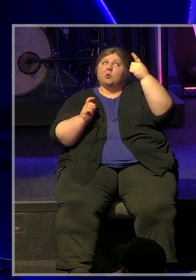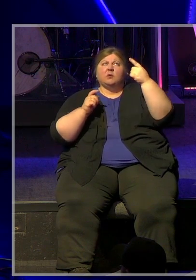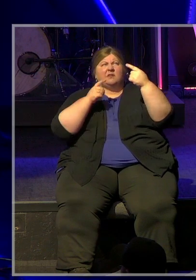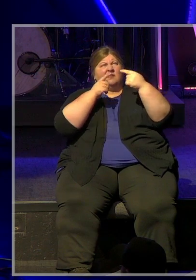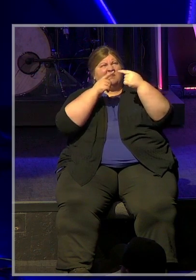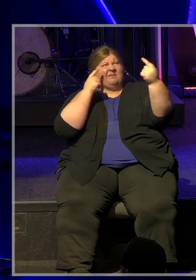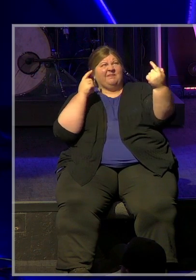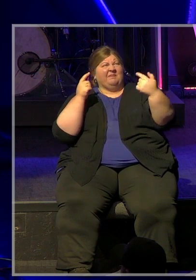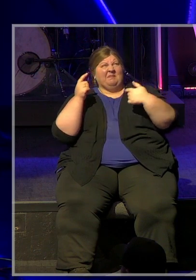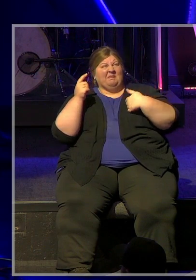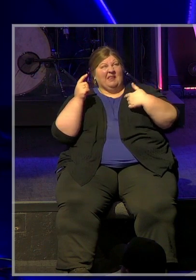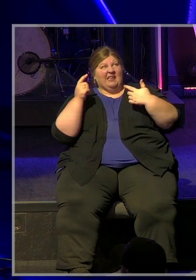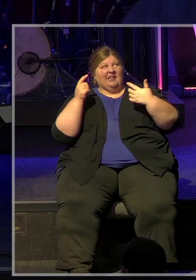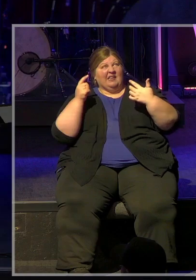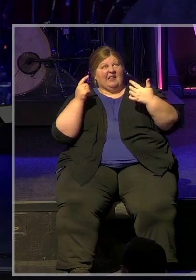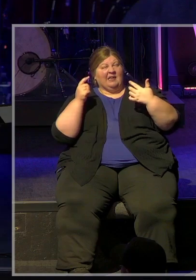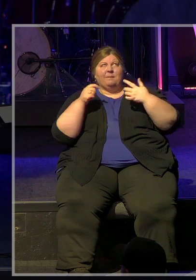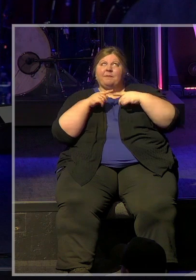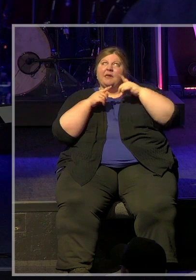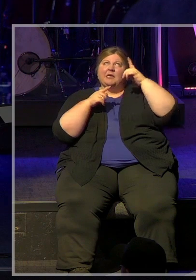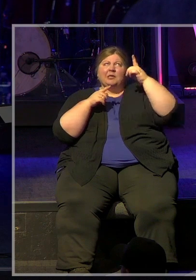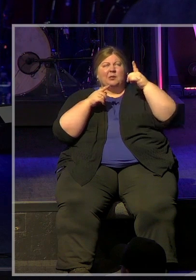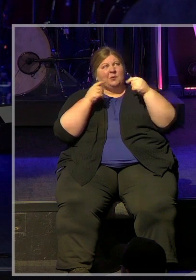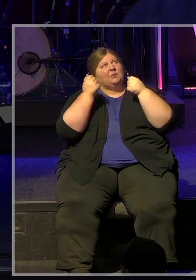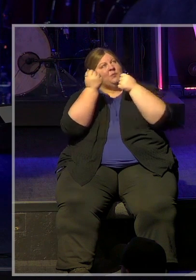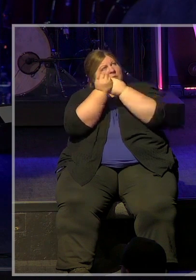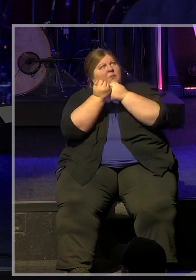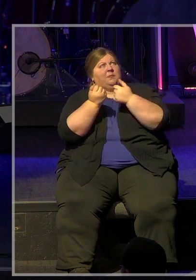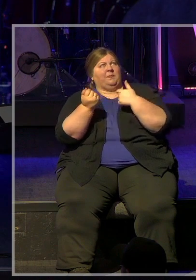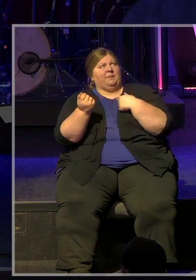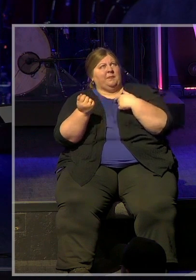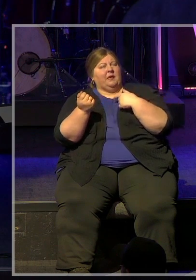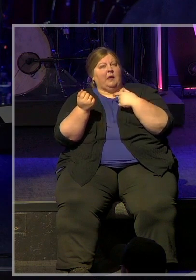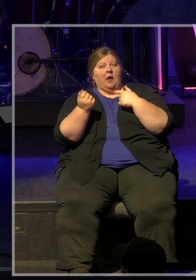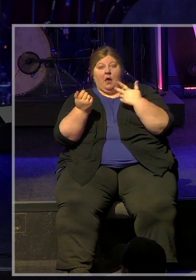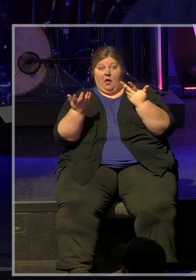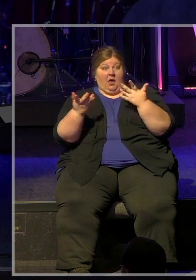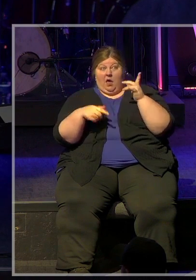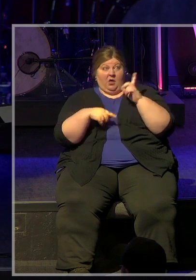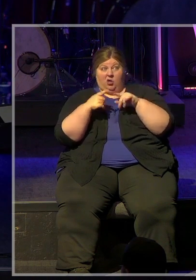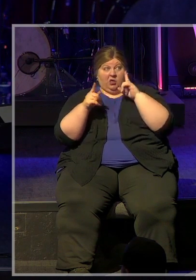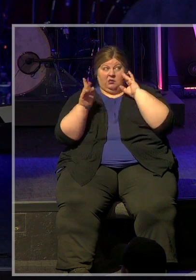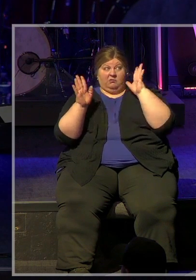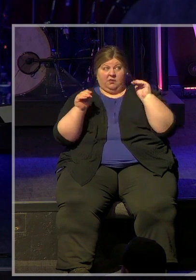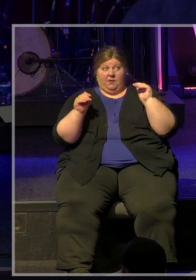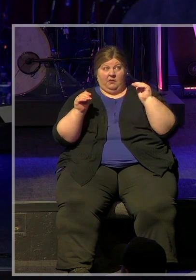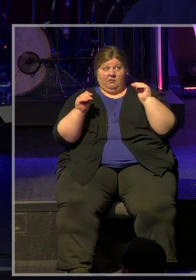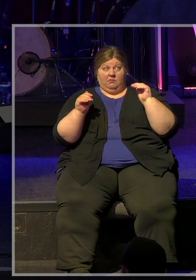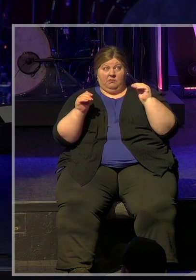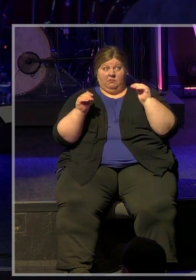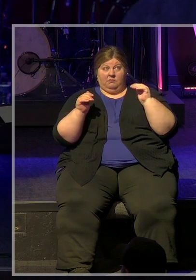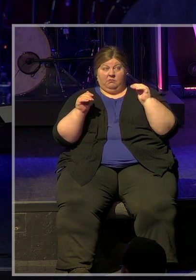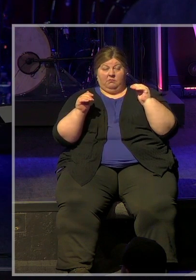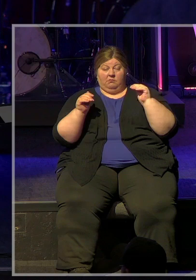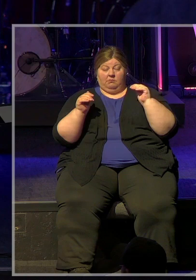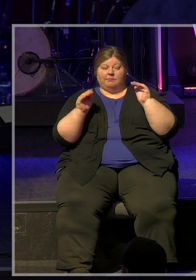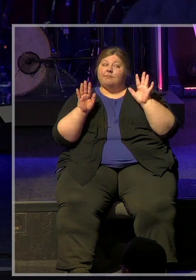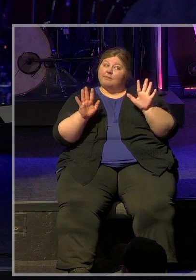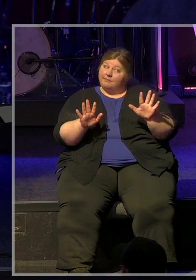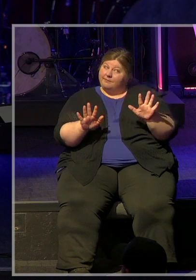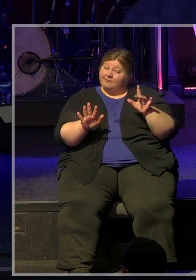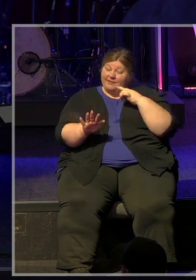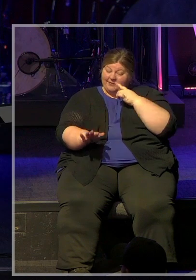for so long, and yet you were for me in ways that I just couldn't anticipate ahead of time. But I'll say